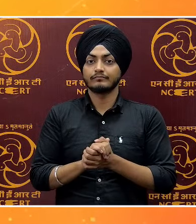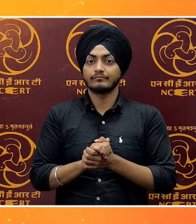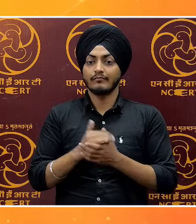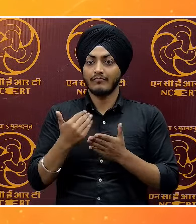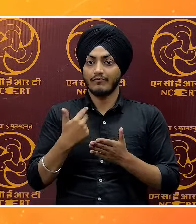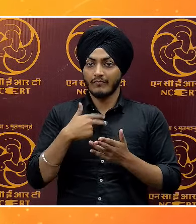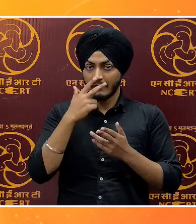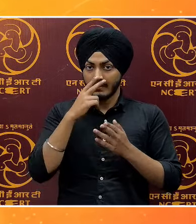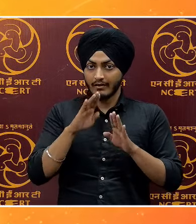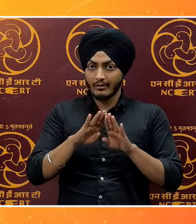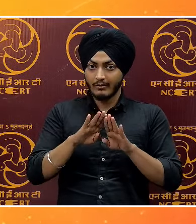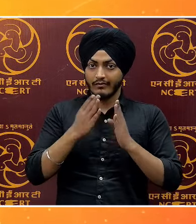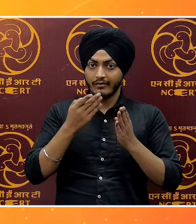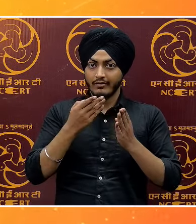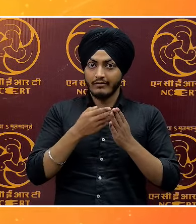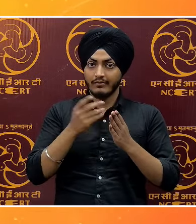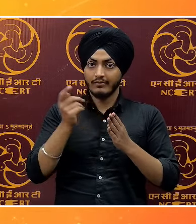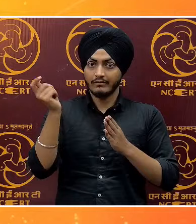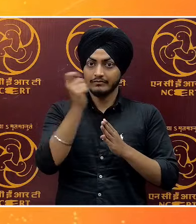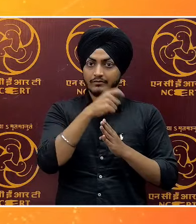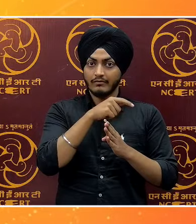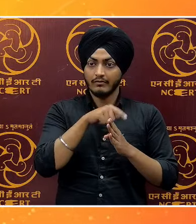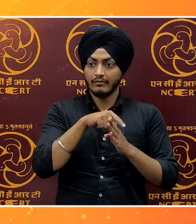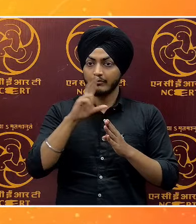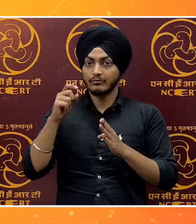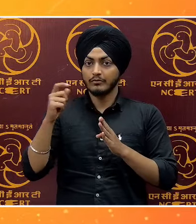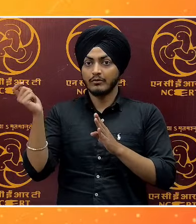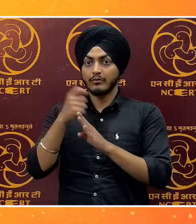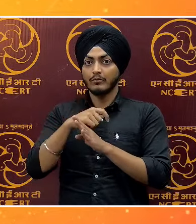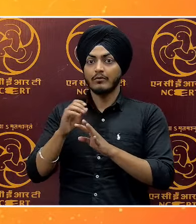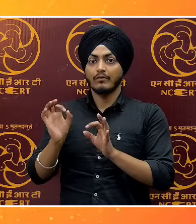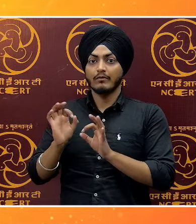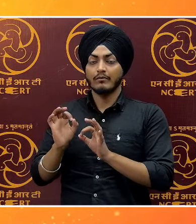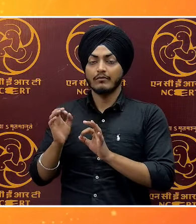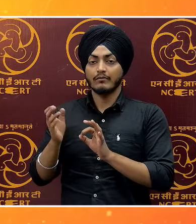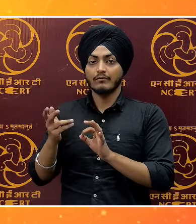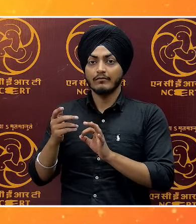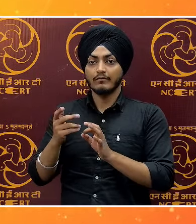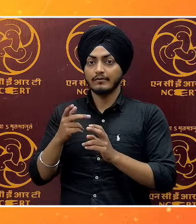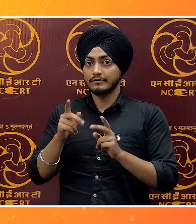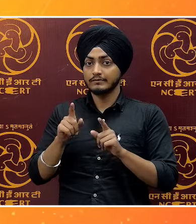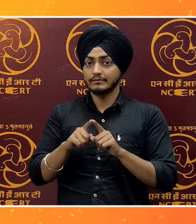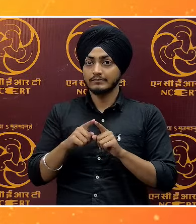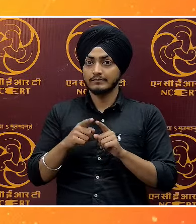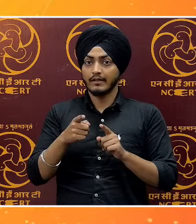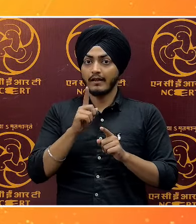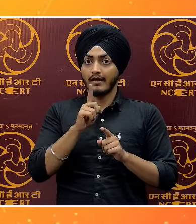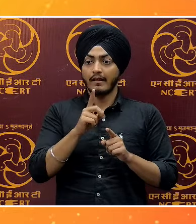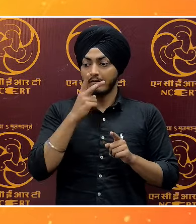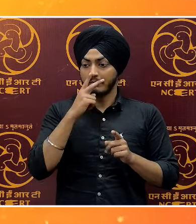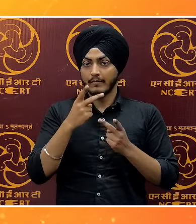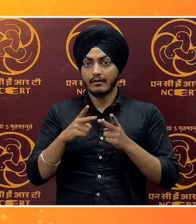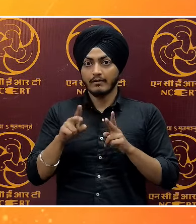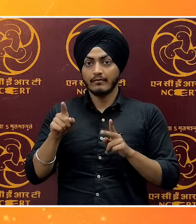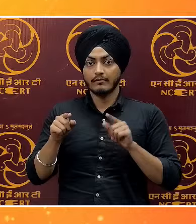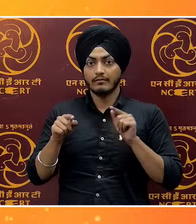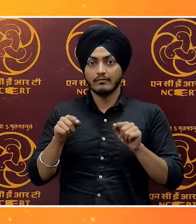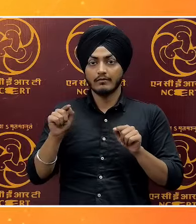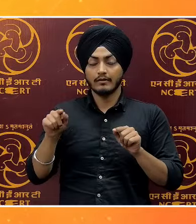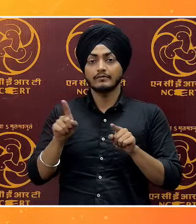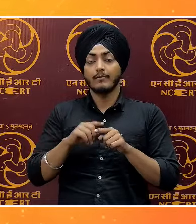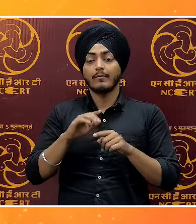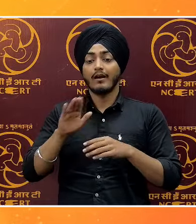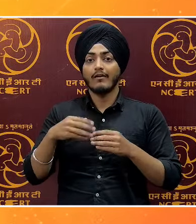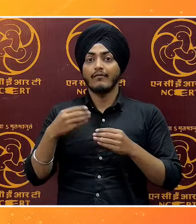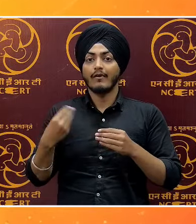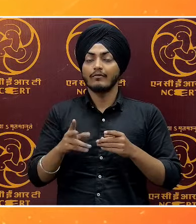at the window. In one picture, curtains are drawn, in another, curtains have been raised. So that's the just one difference that I have pointed out. Rest